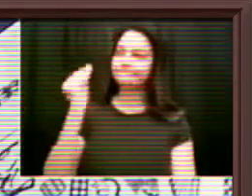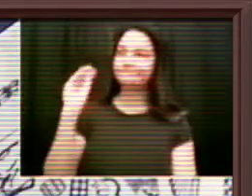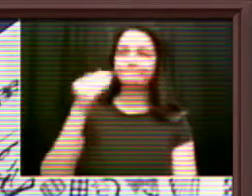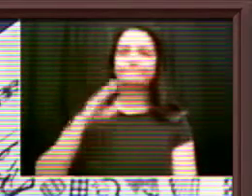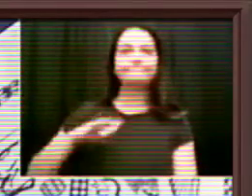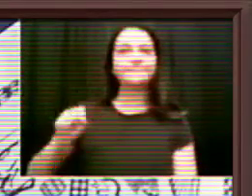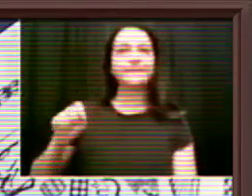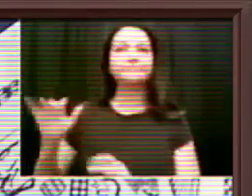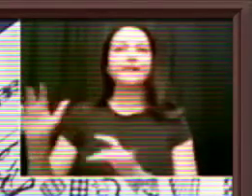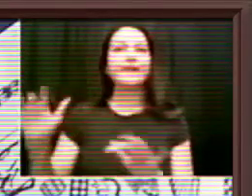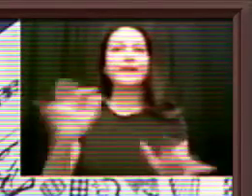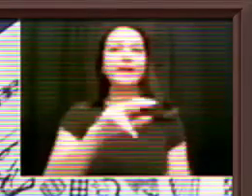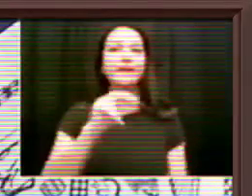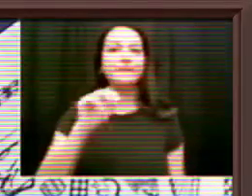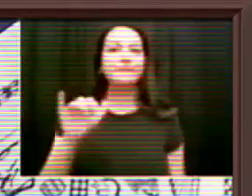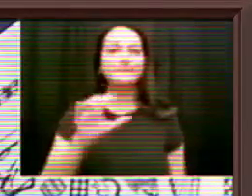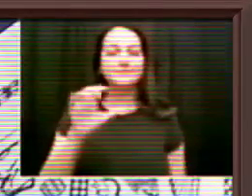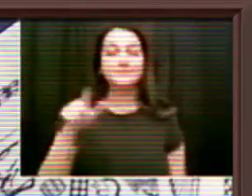they'll be conducting,